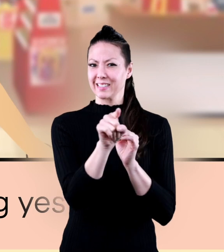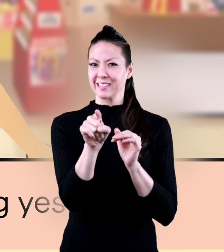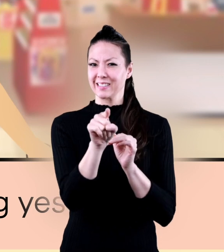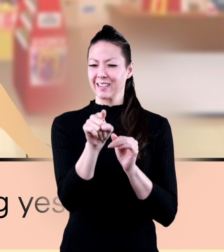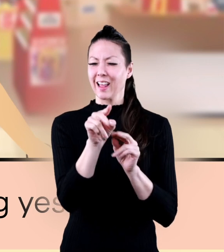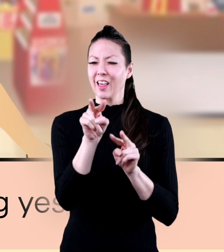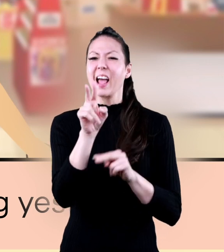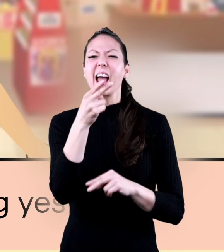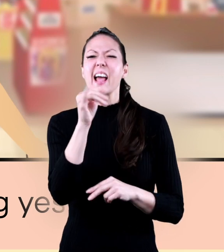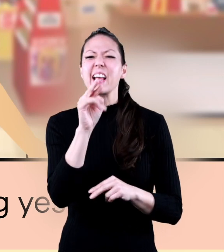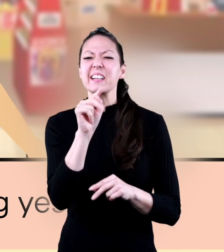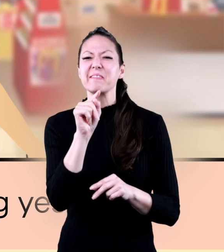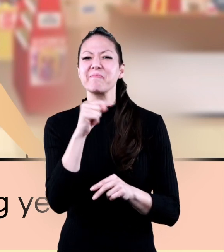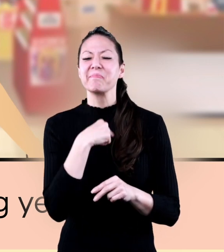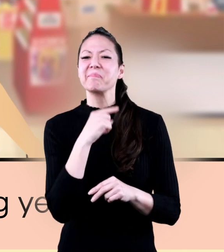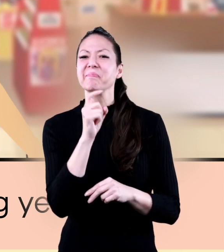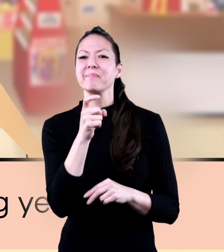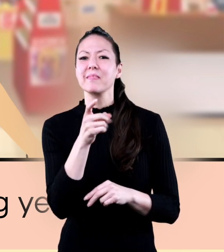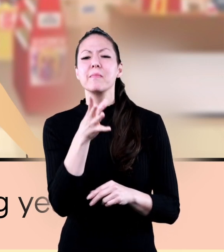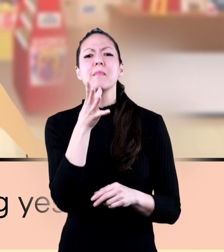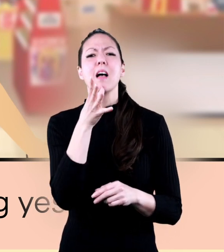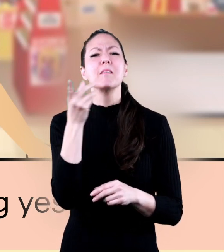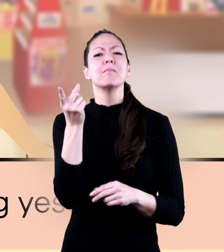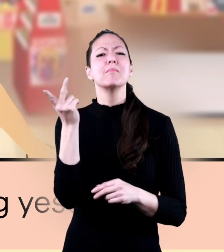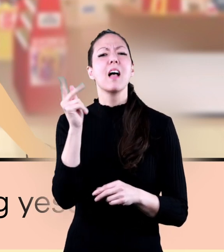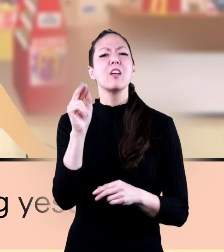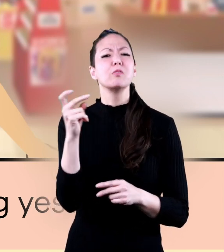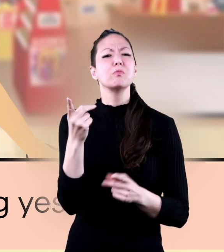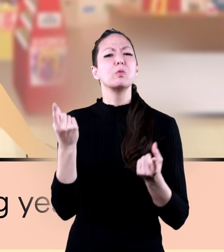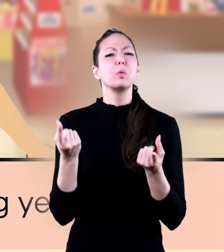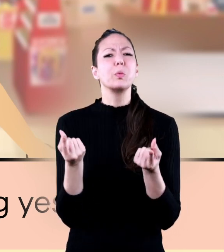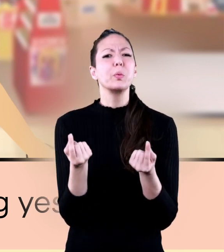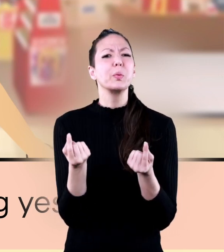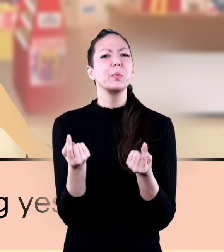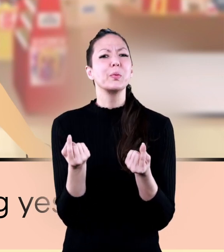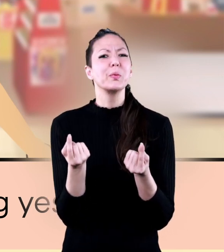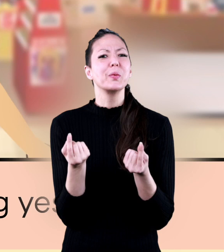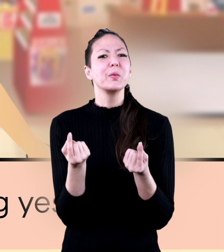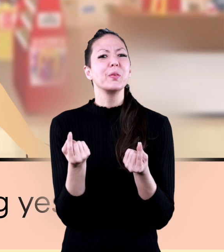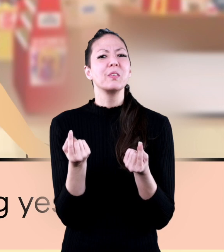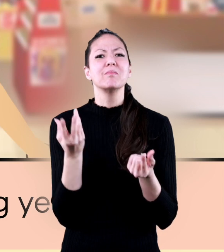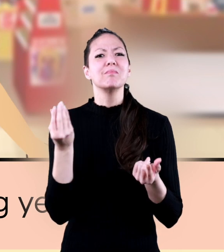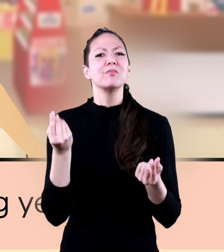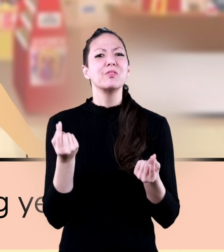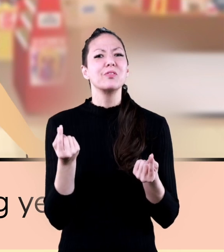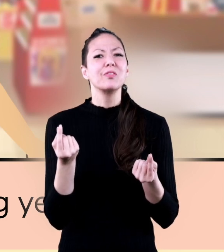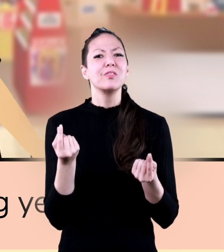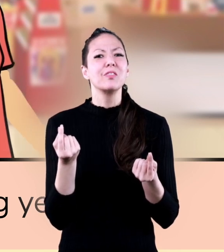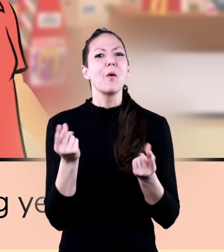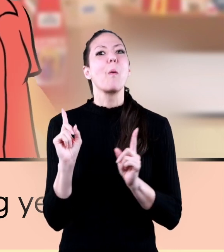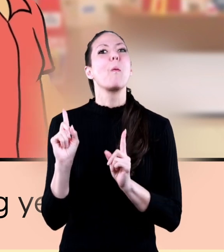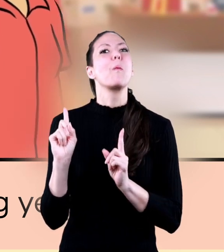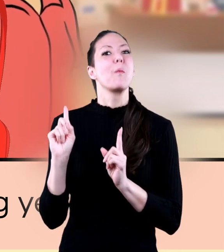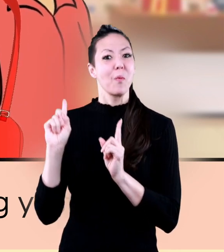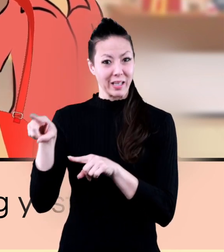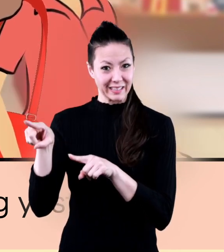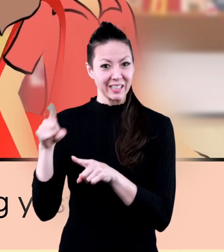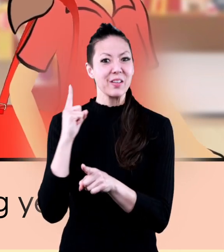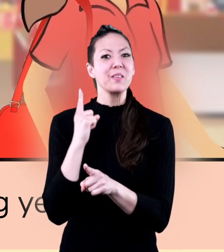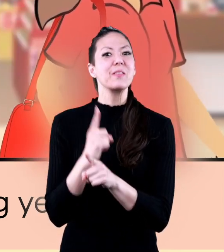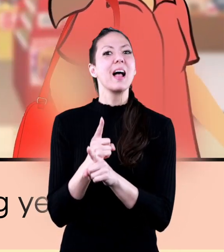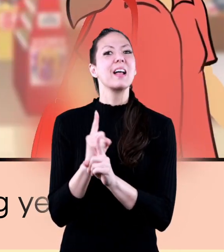sentence? Here's a hint. What did Mom and Andrew do? That's